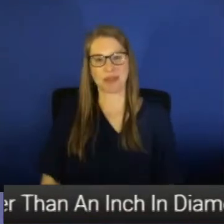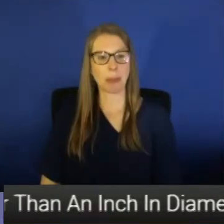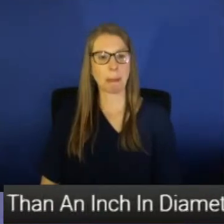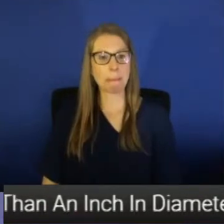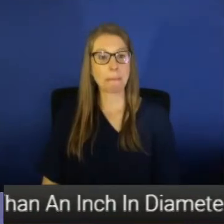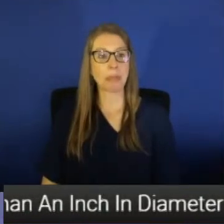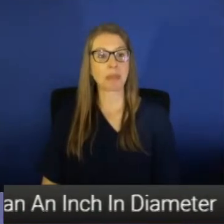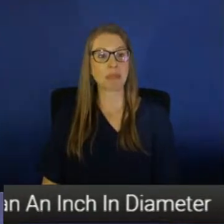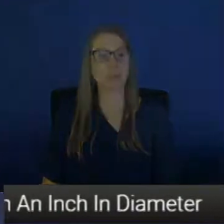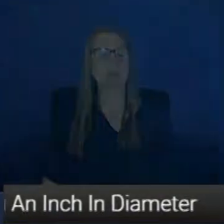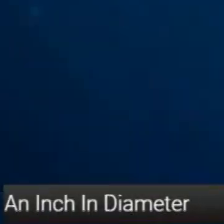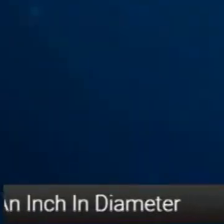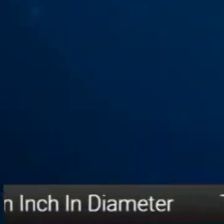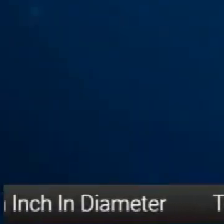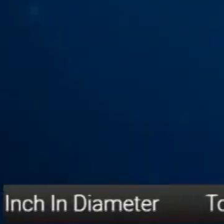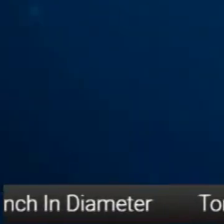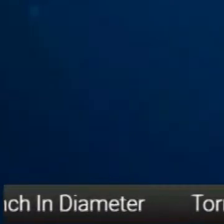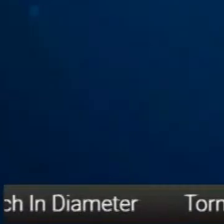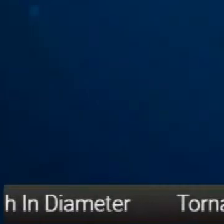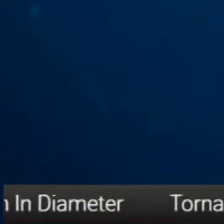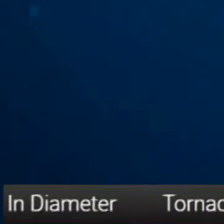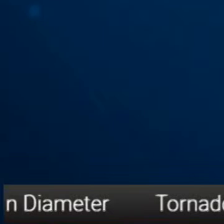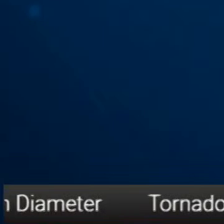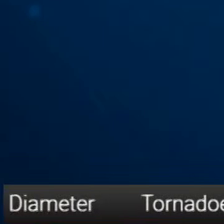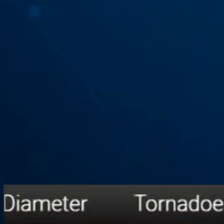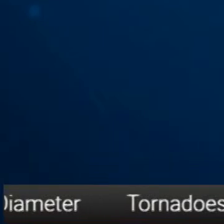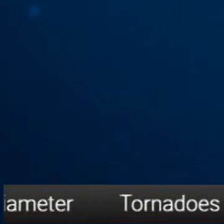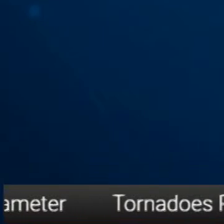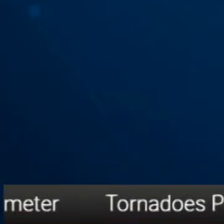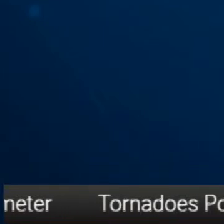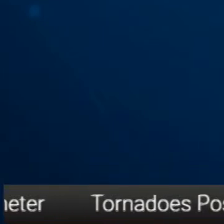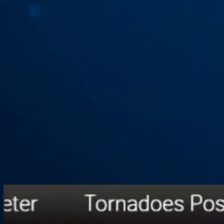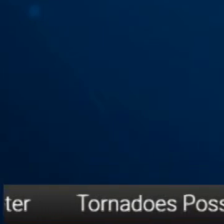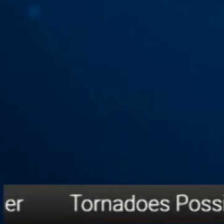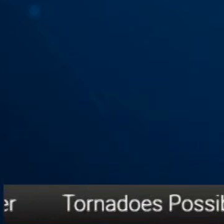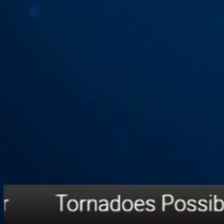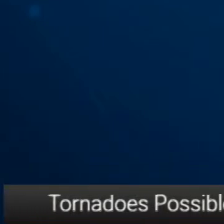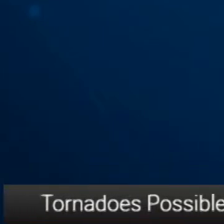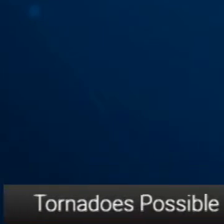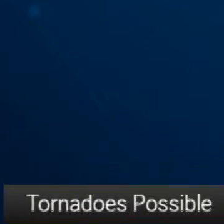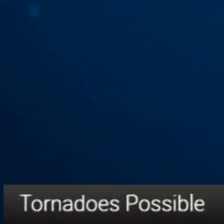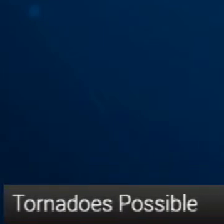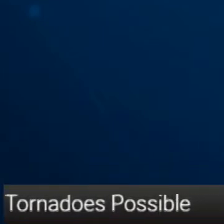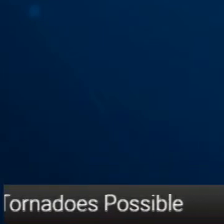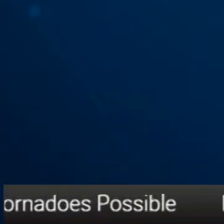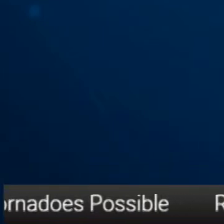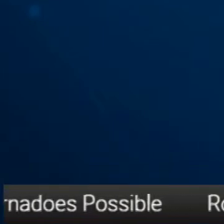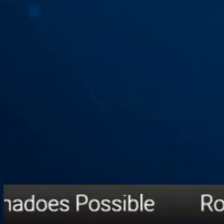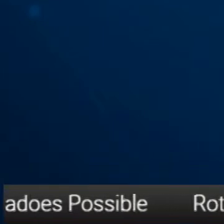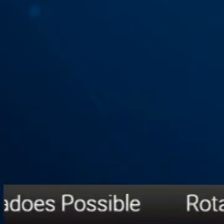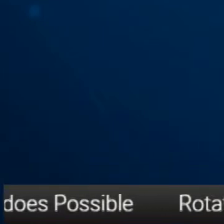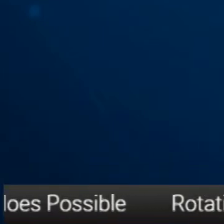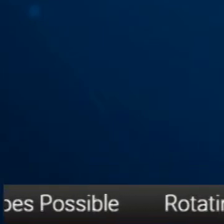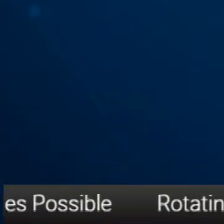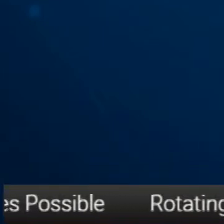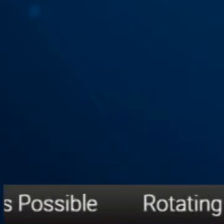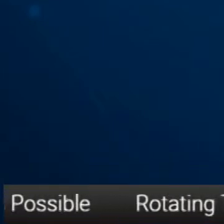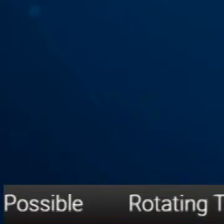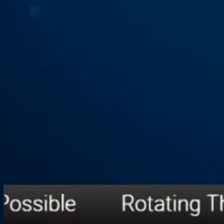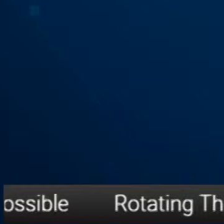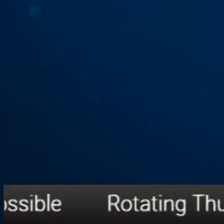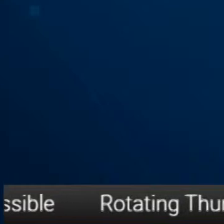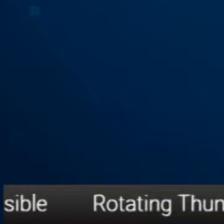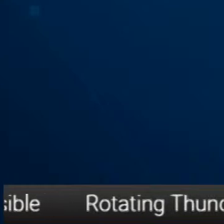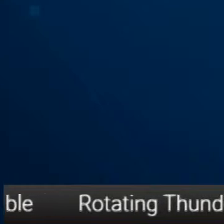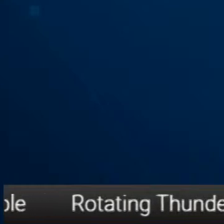another reminder. Mother's Day is just about a month away, and we want to hear some of your ideas. We need ideas. Send them in. There's a QR code right there on your screen. You can send